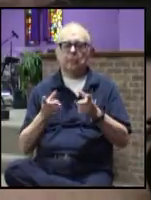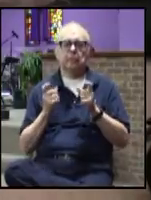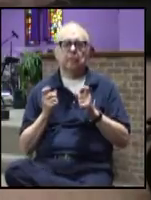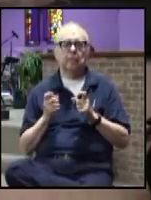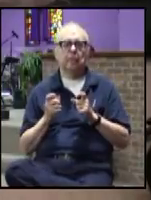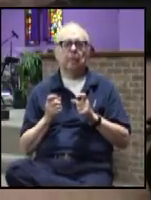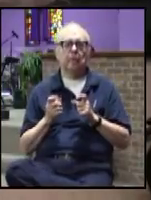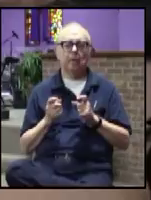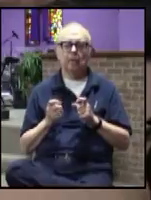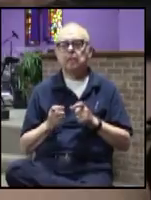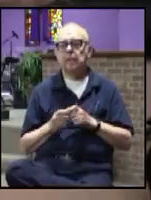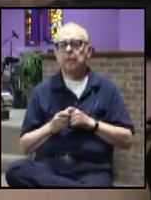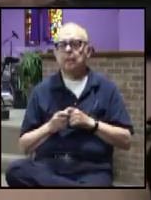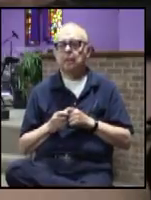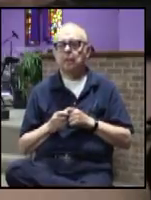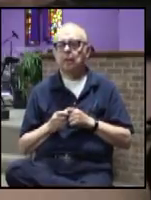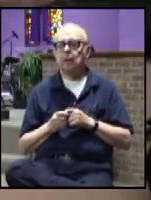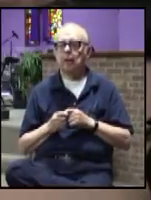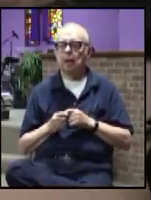And all of a sudden,